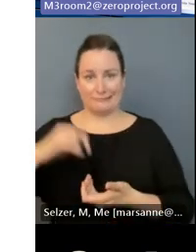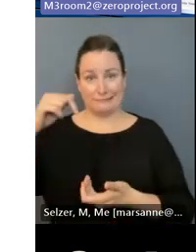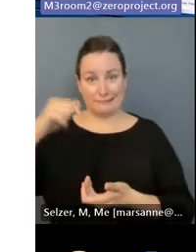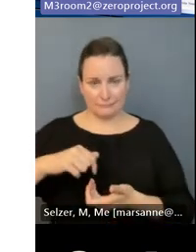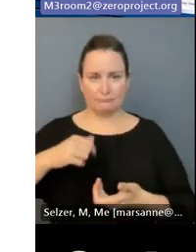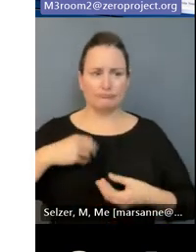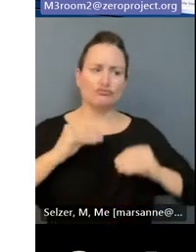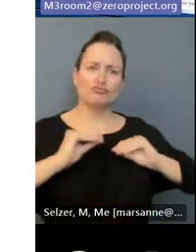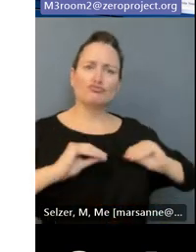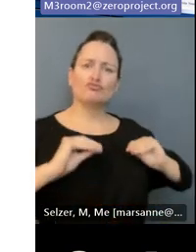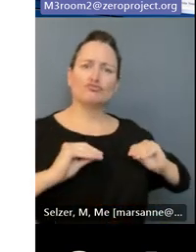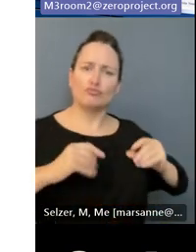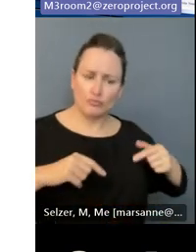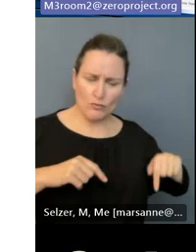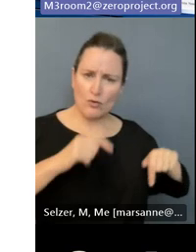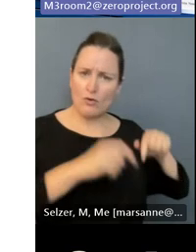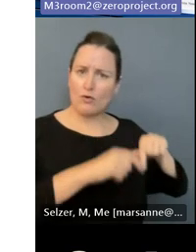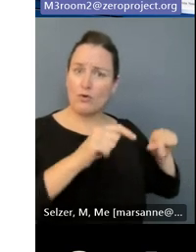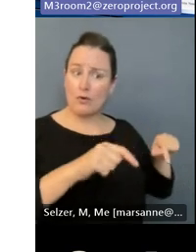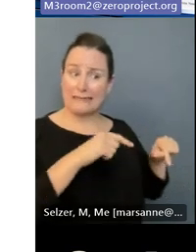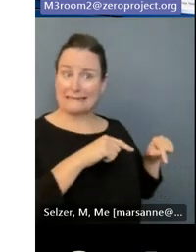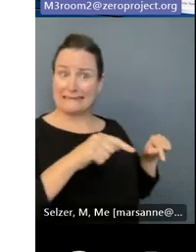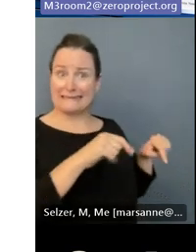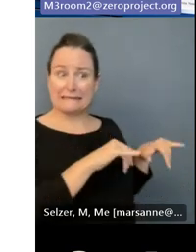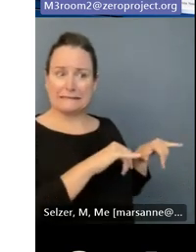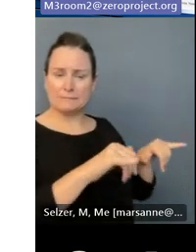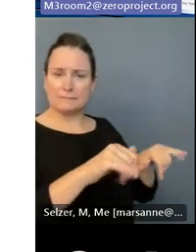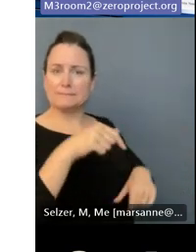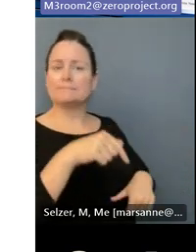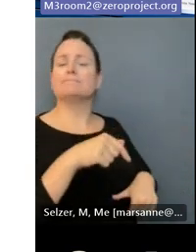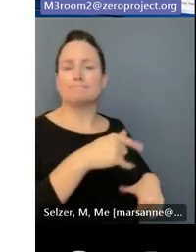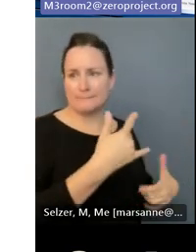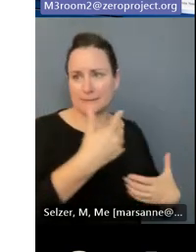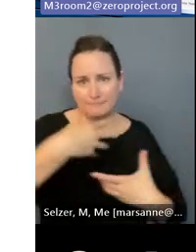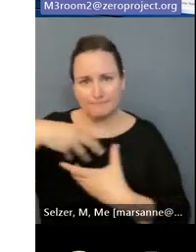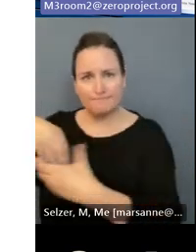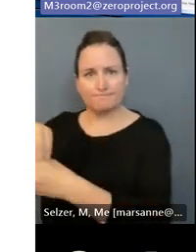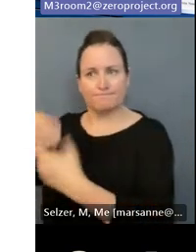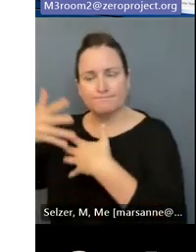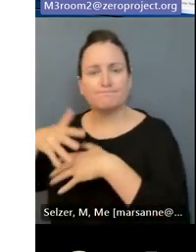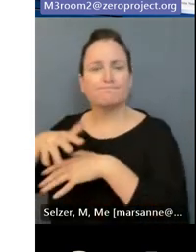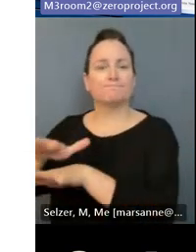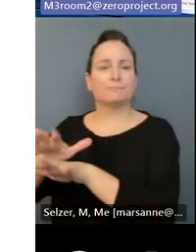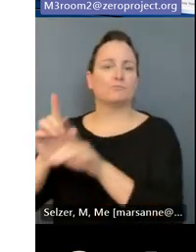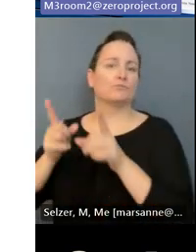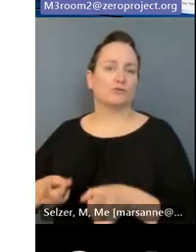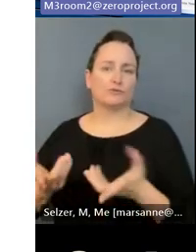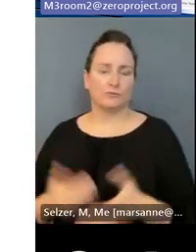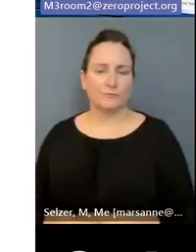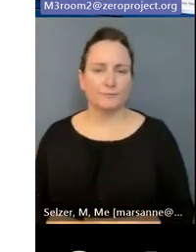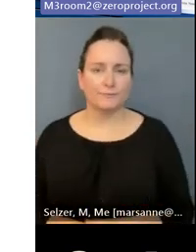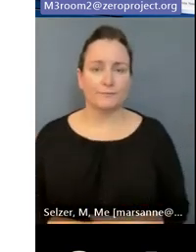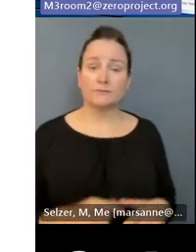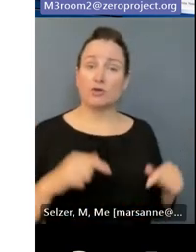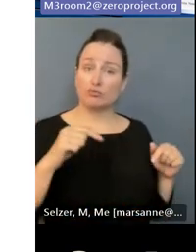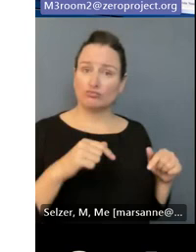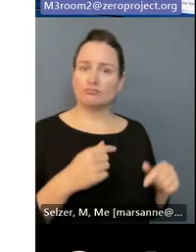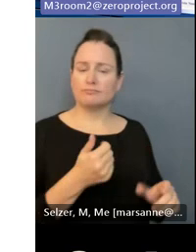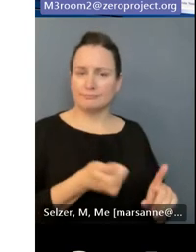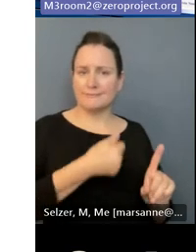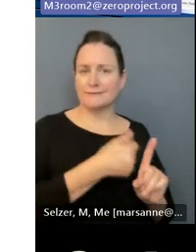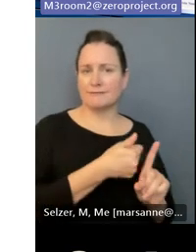and inclusion of people with Down syndrome in our country and aims to provide them with the opportunity to lead independent